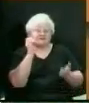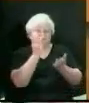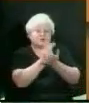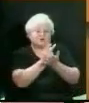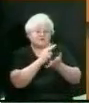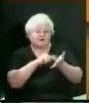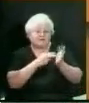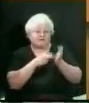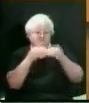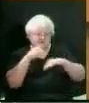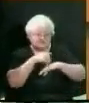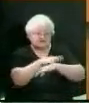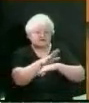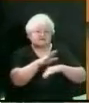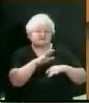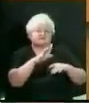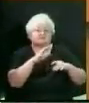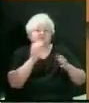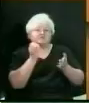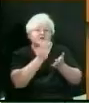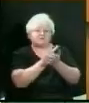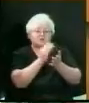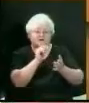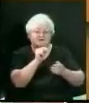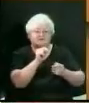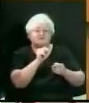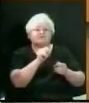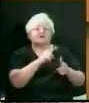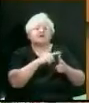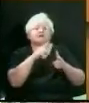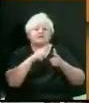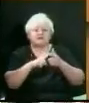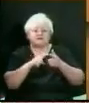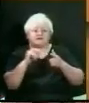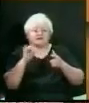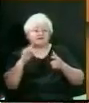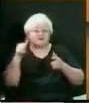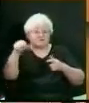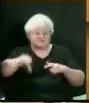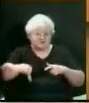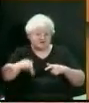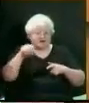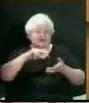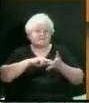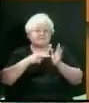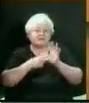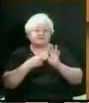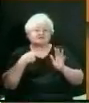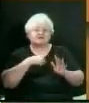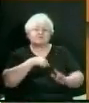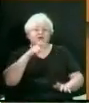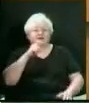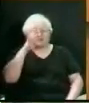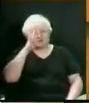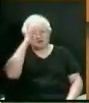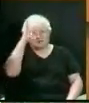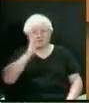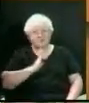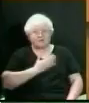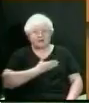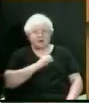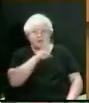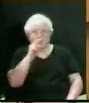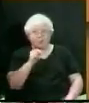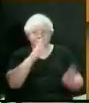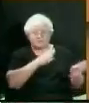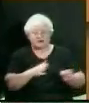It doesn't mean we send it to you, but it means that we've approved it. And then a no vote means that we need to come up with our own plan. Is that correct?